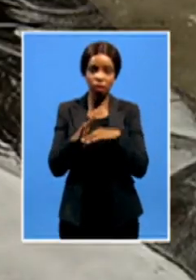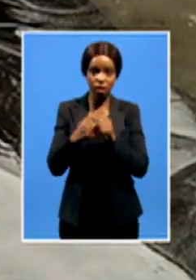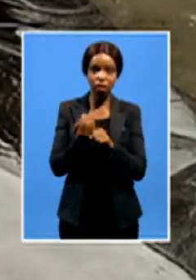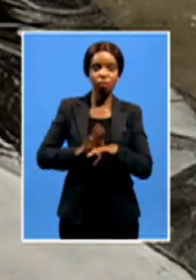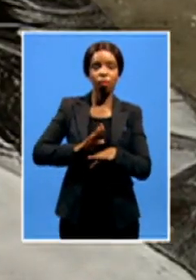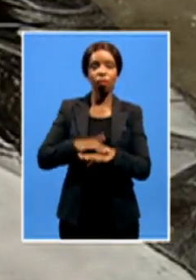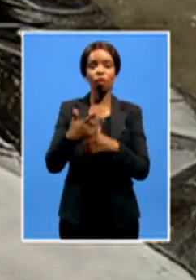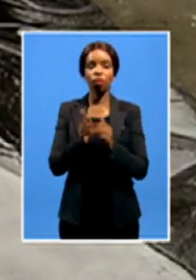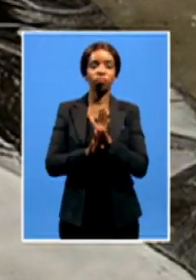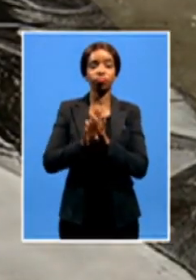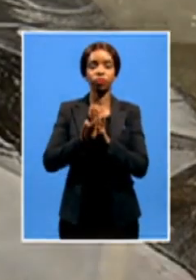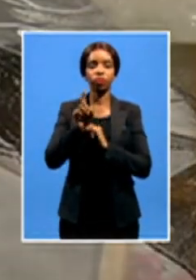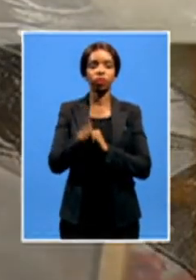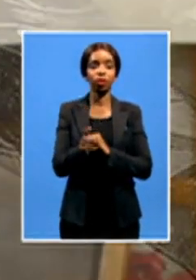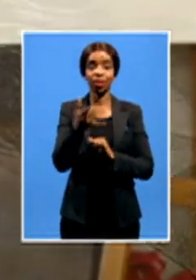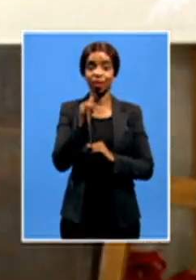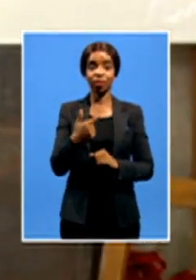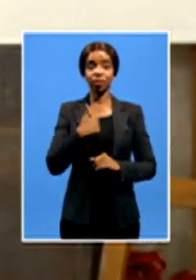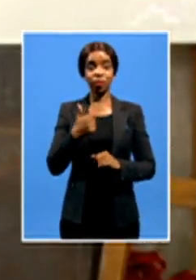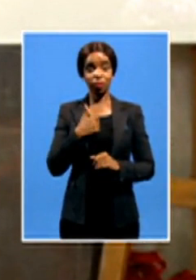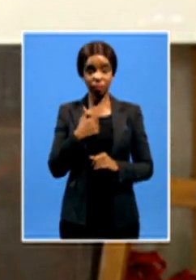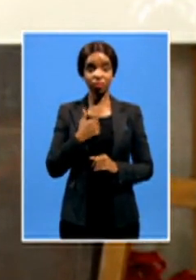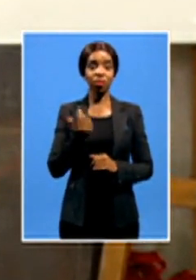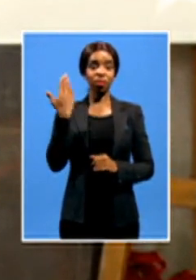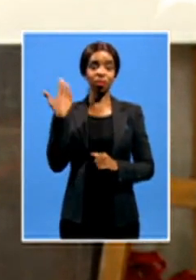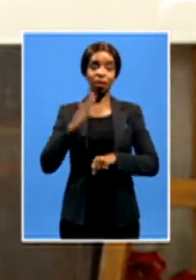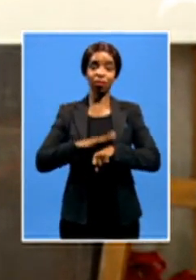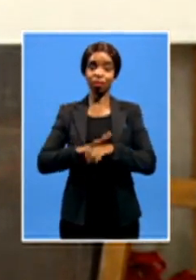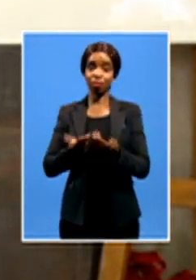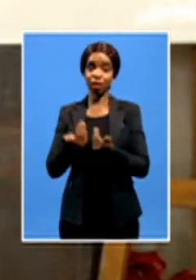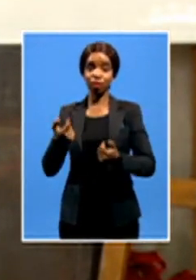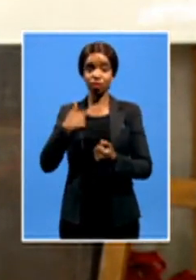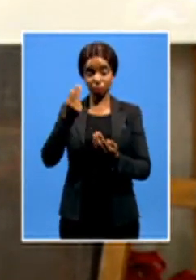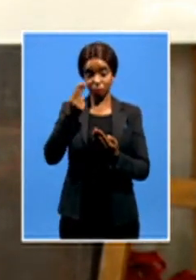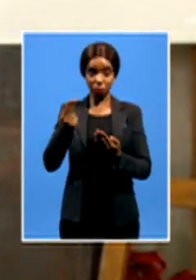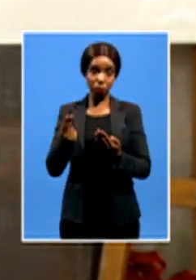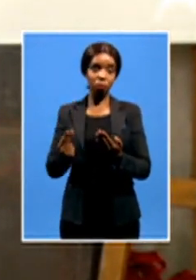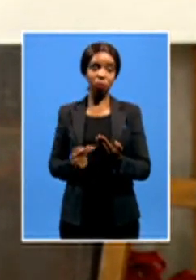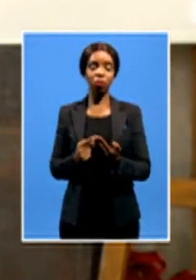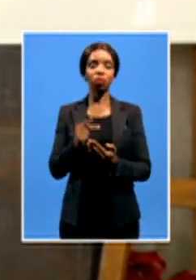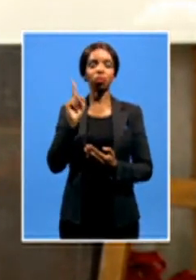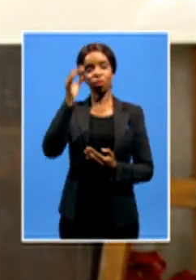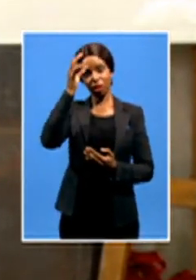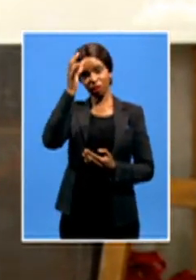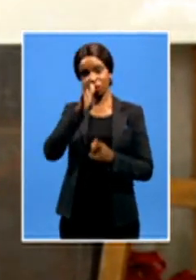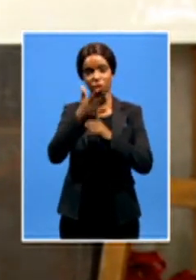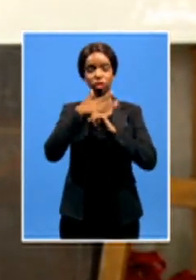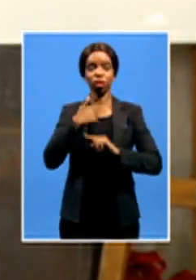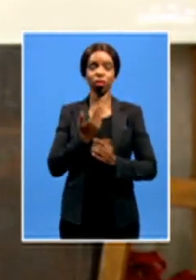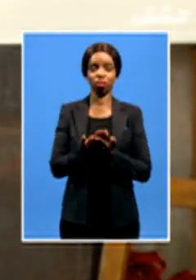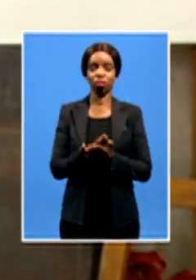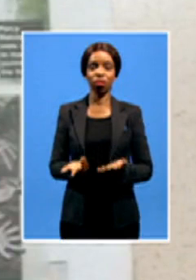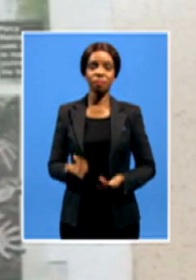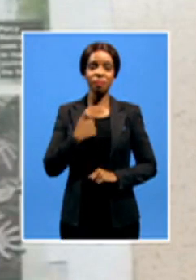to master this art. If I was an artist in the apartheid era, that wouldn't work well for the government that time. So I